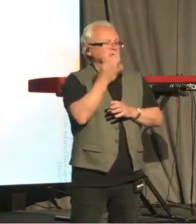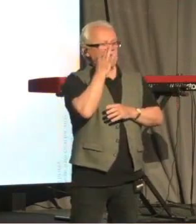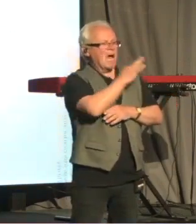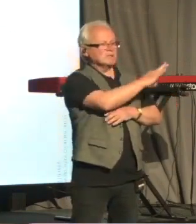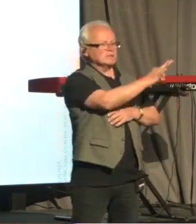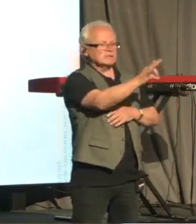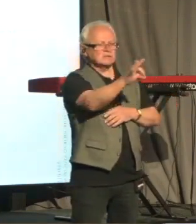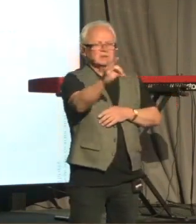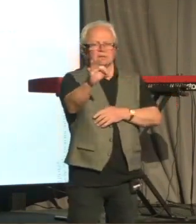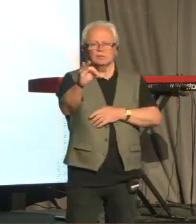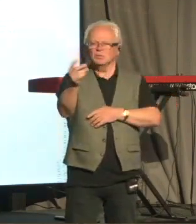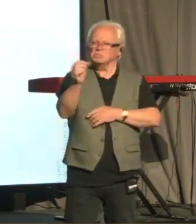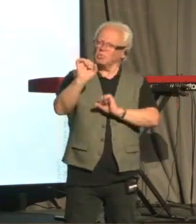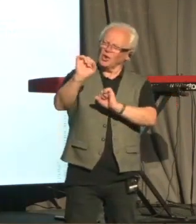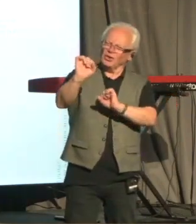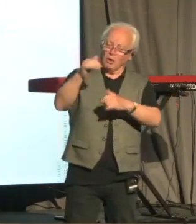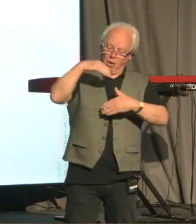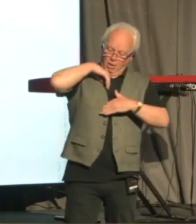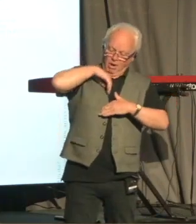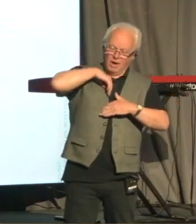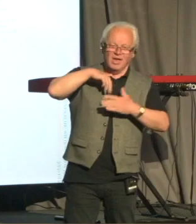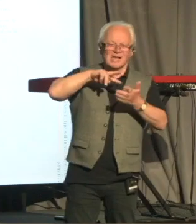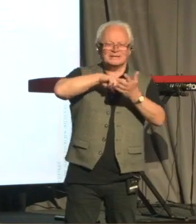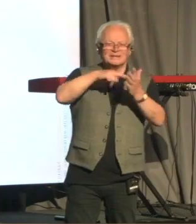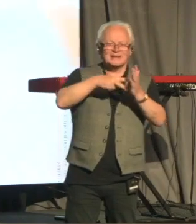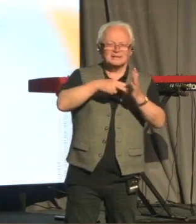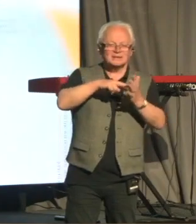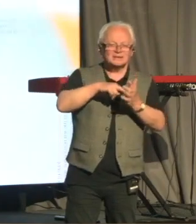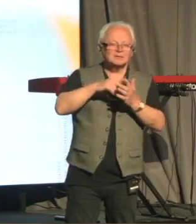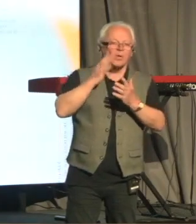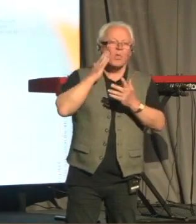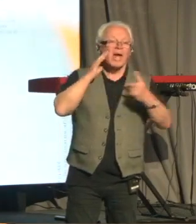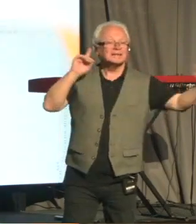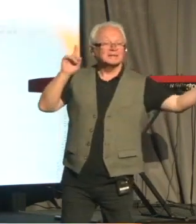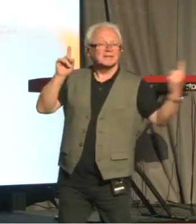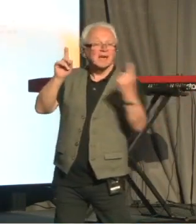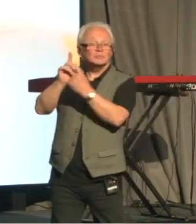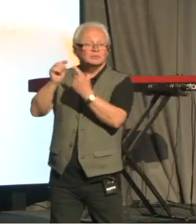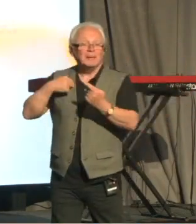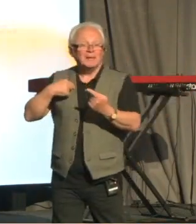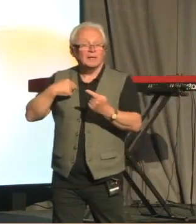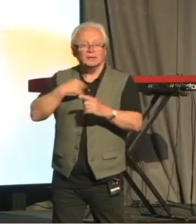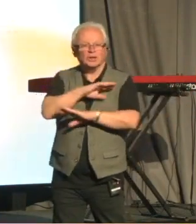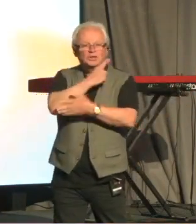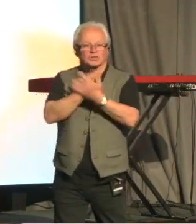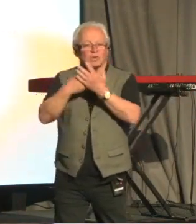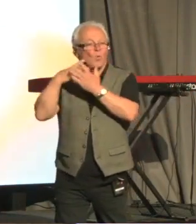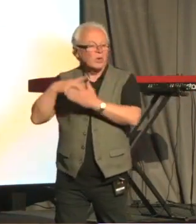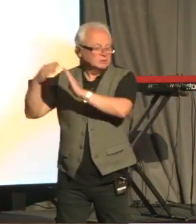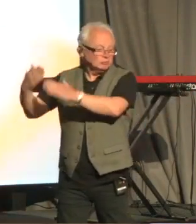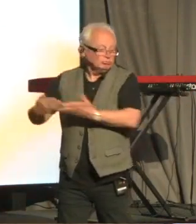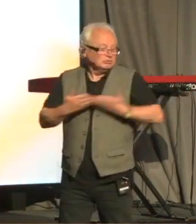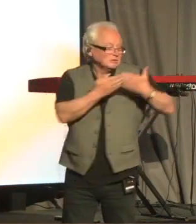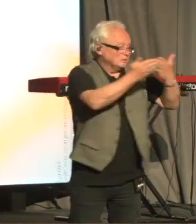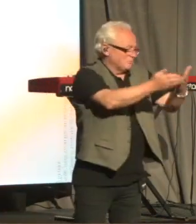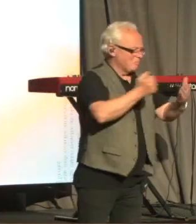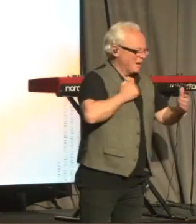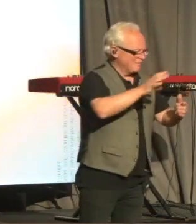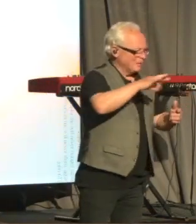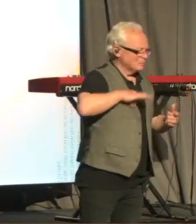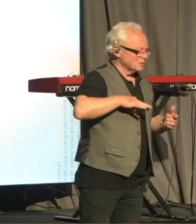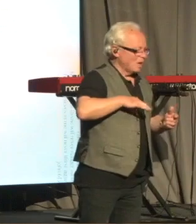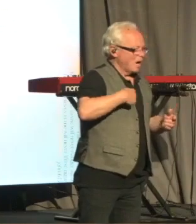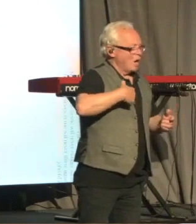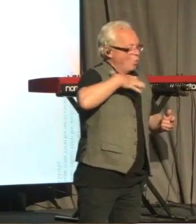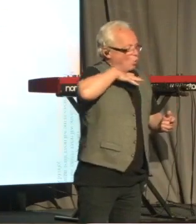intentions? Will you come to me not just for my benefits, but will you come to me for a